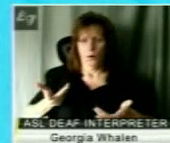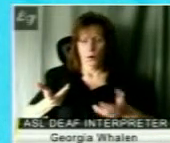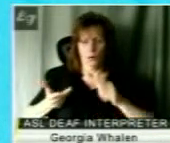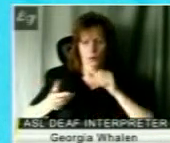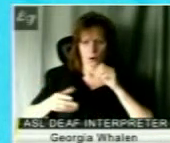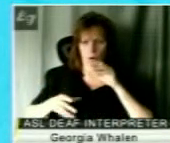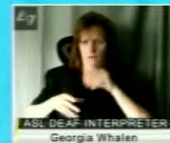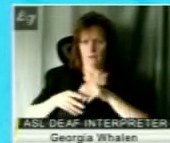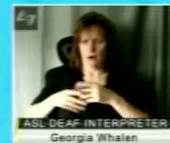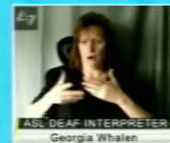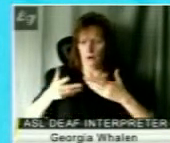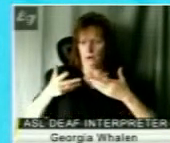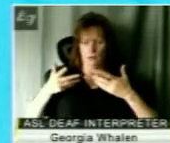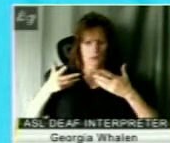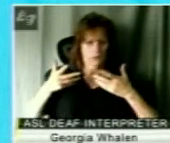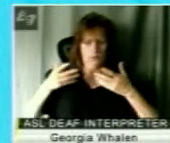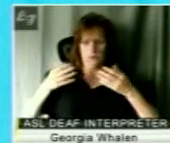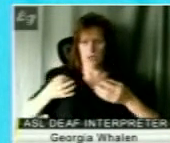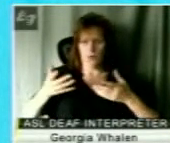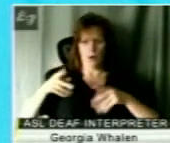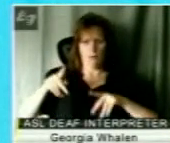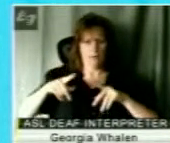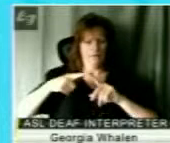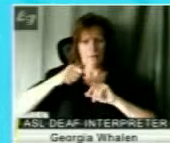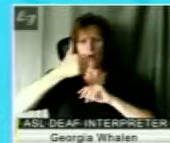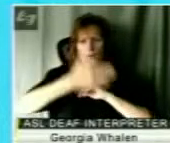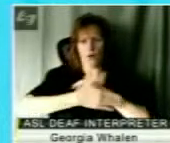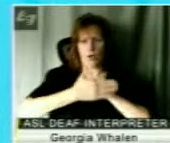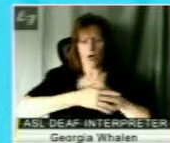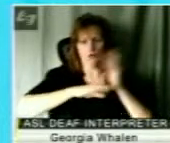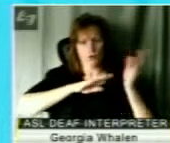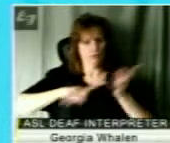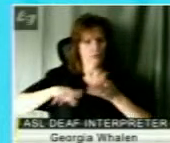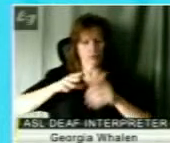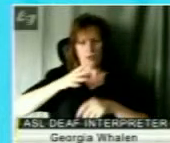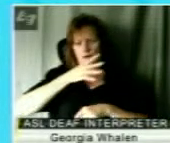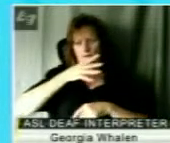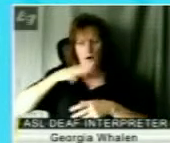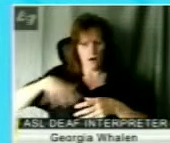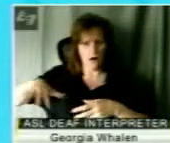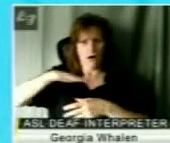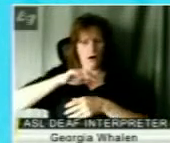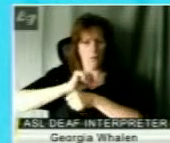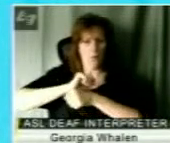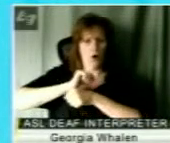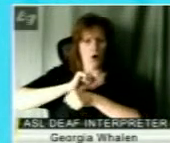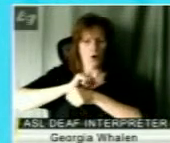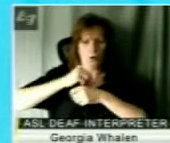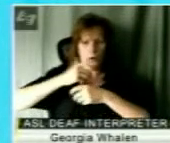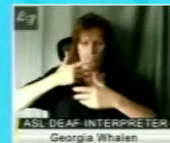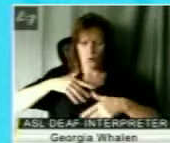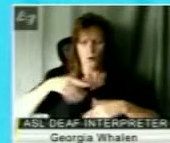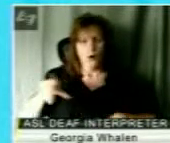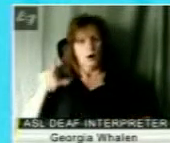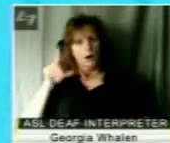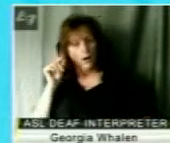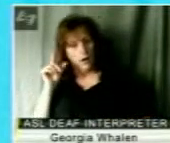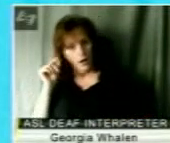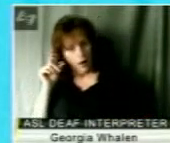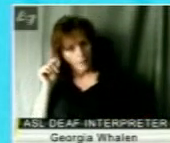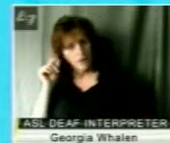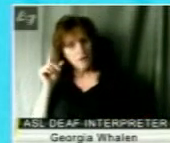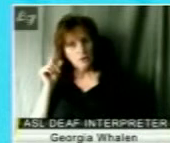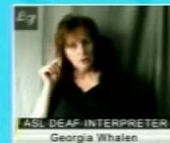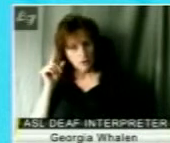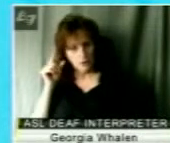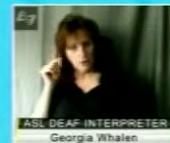and plans were in progress. Nothing like that has happened in our region, like in Hamilton. And what's